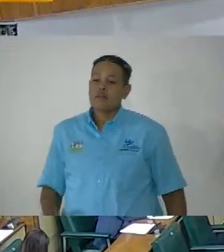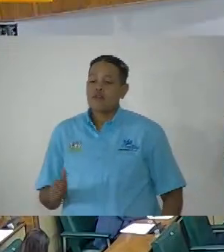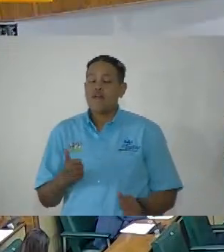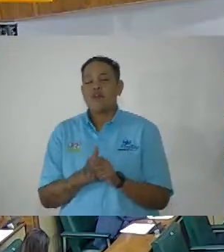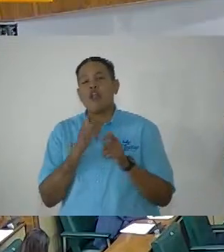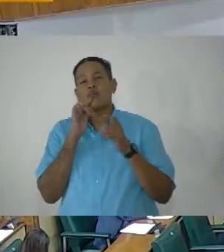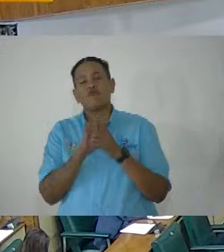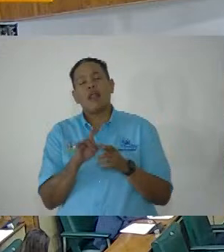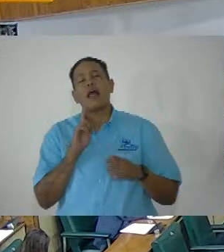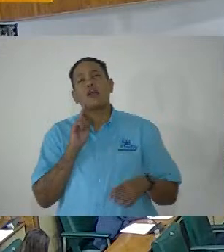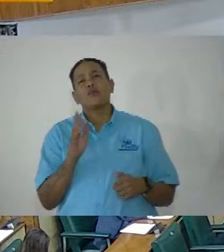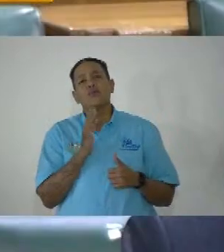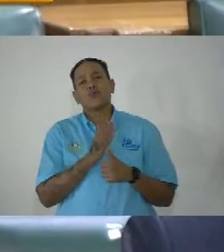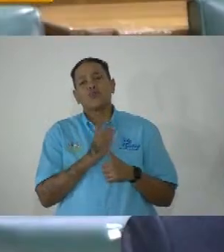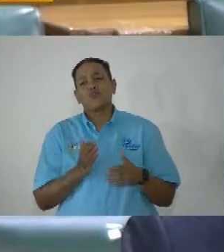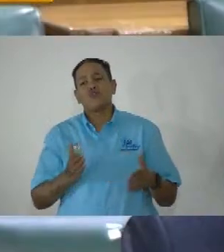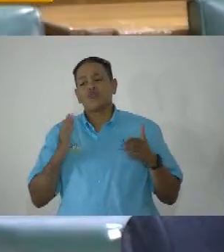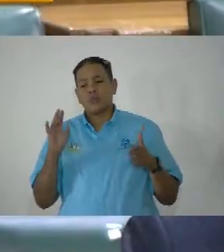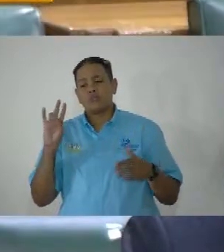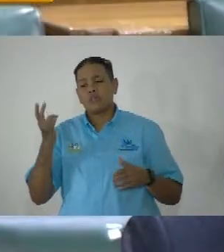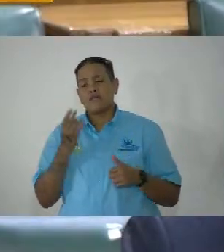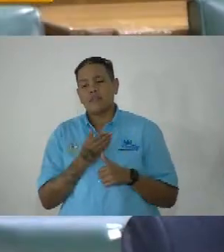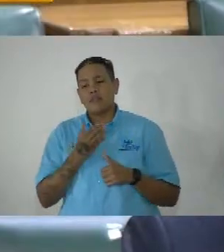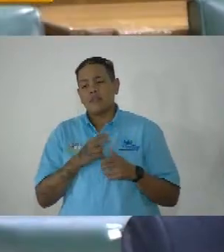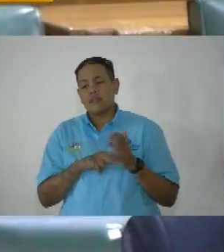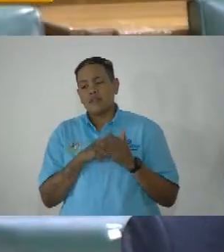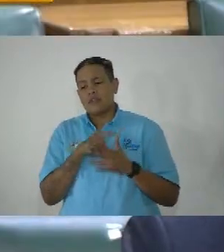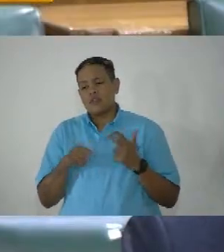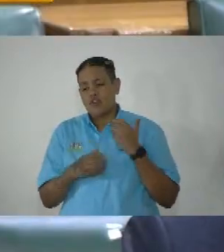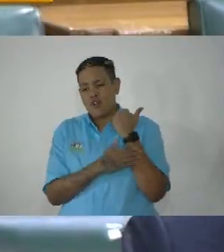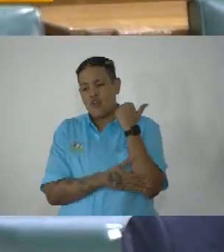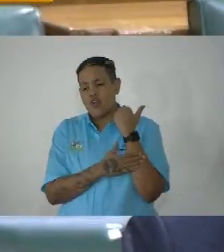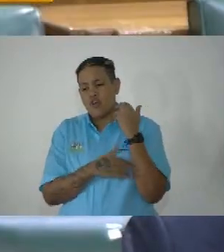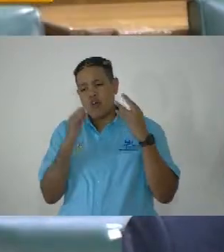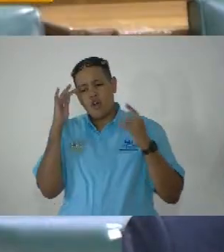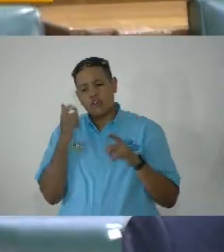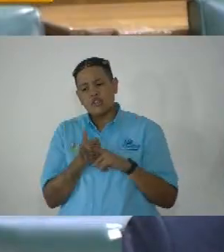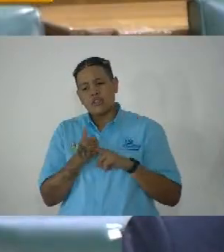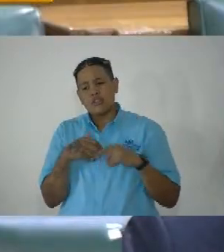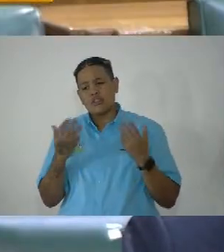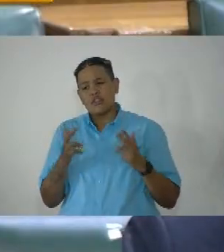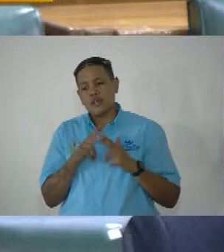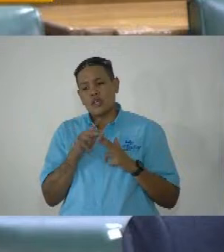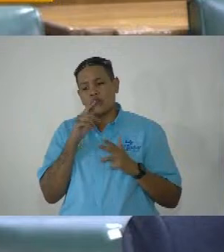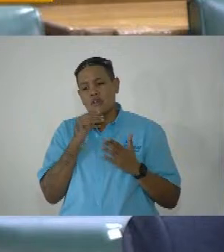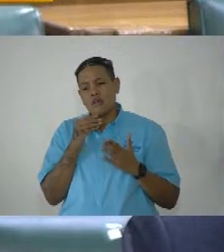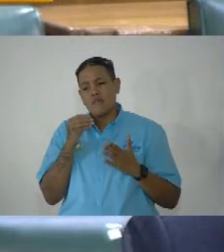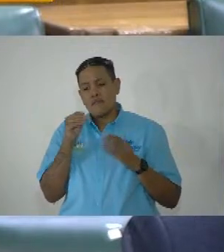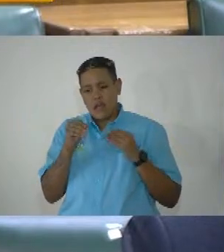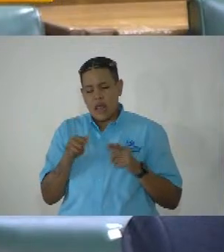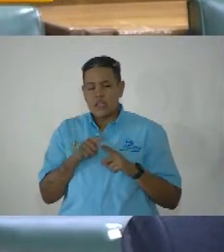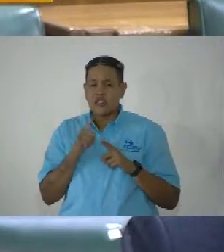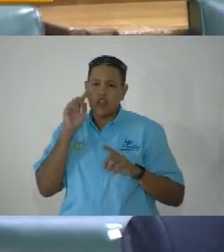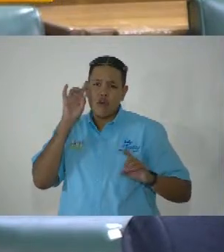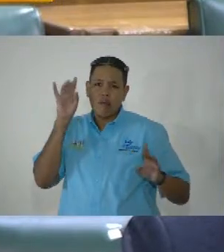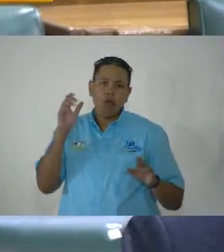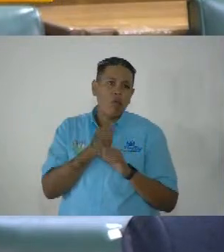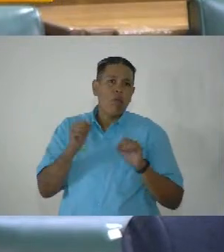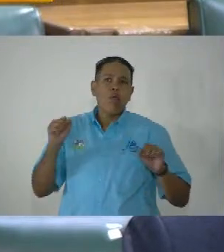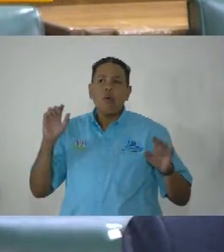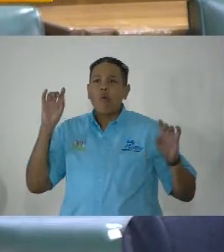Related to the recommendation 7, is it that these countries are considered to be either financiers of terrorism